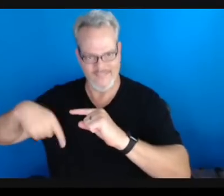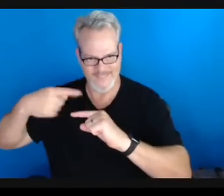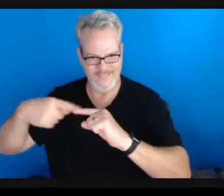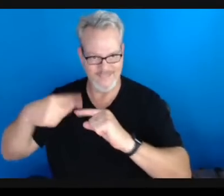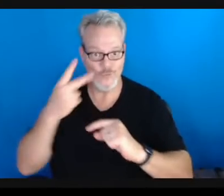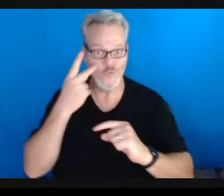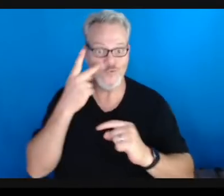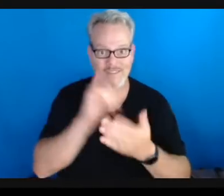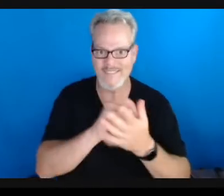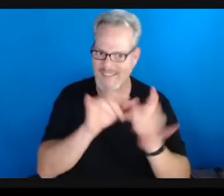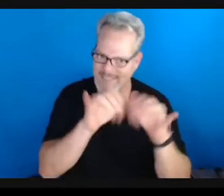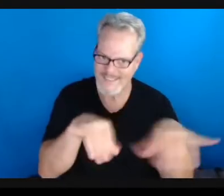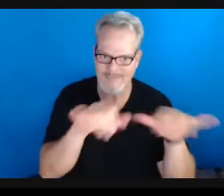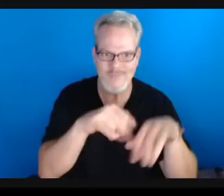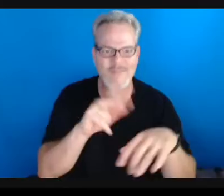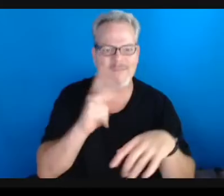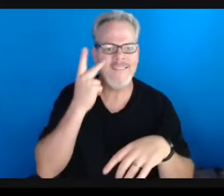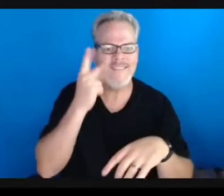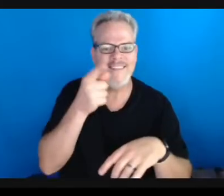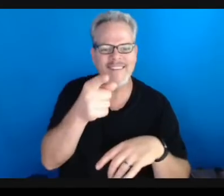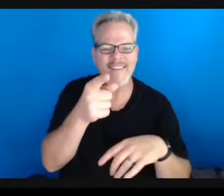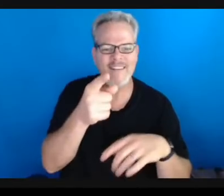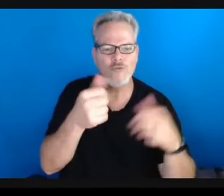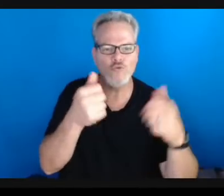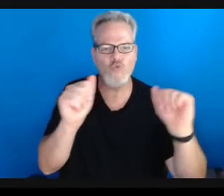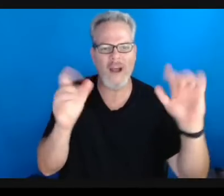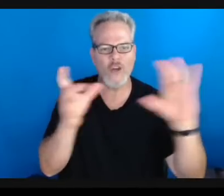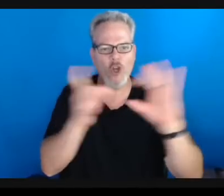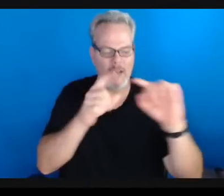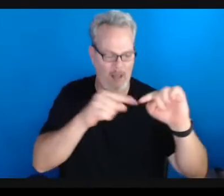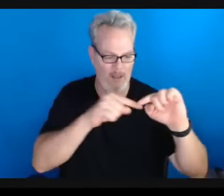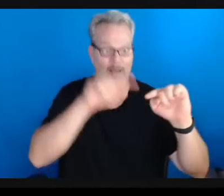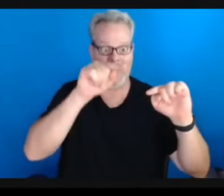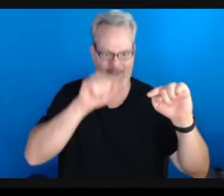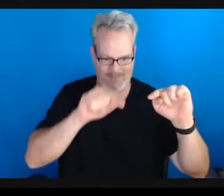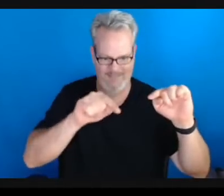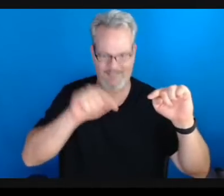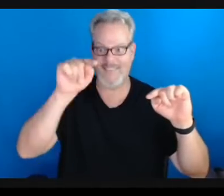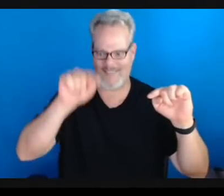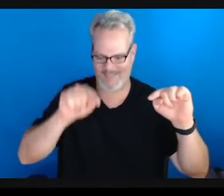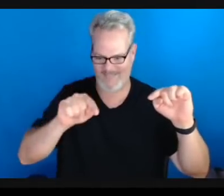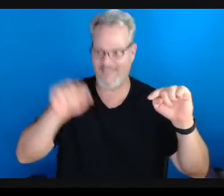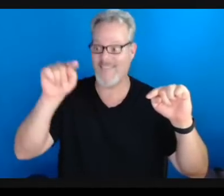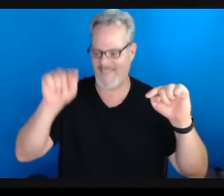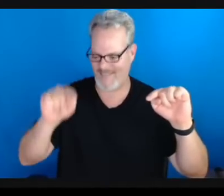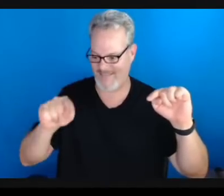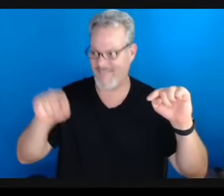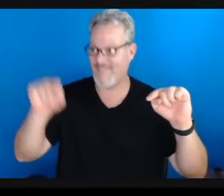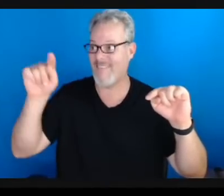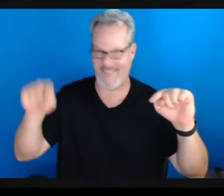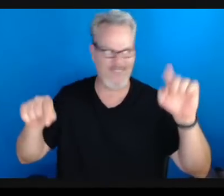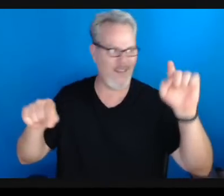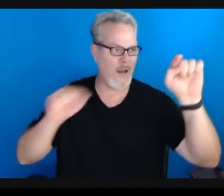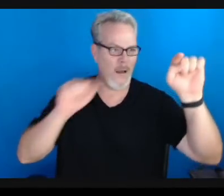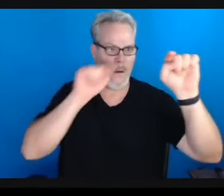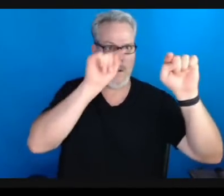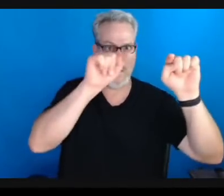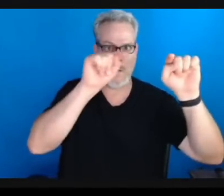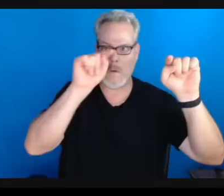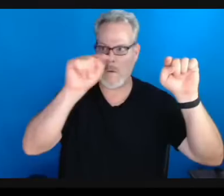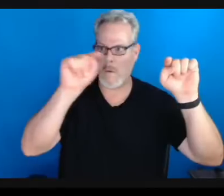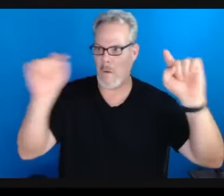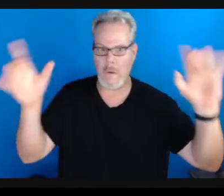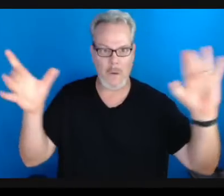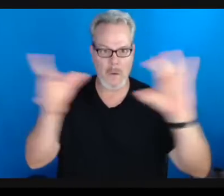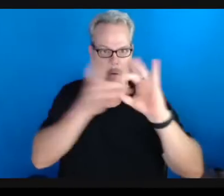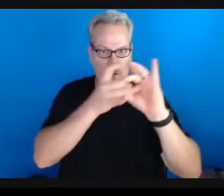this. If we try to connect the tops of these peaks, right, that's where the threshold of where this is failing to cause the high fountains or